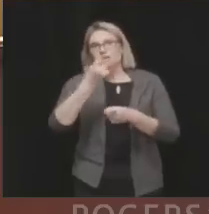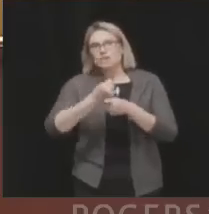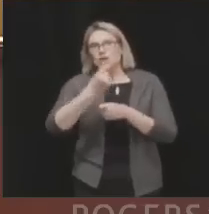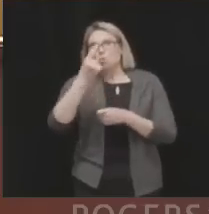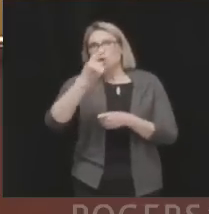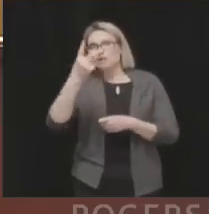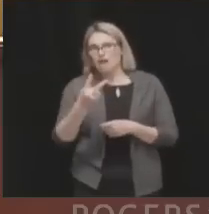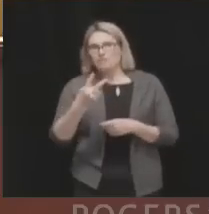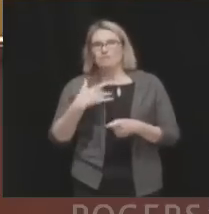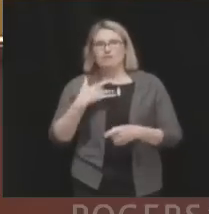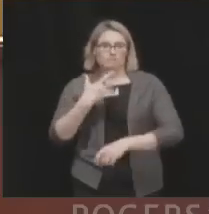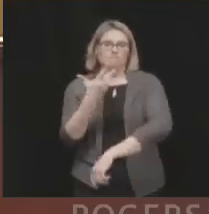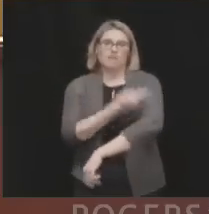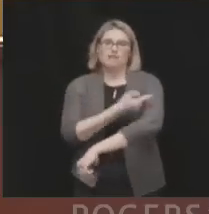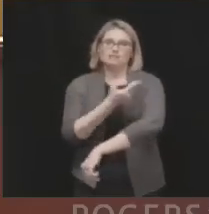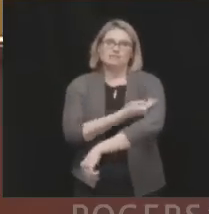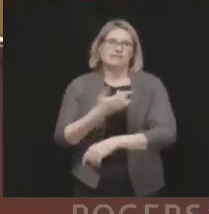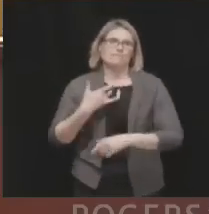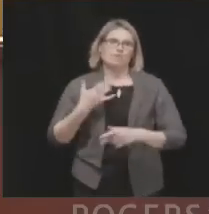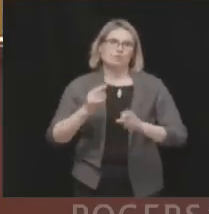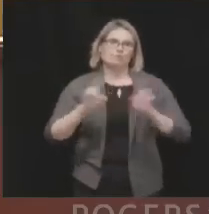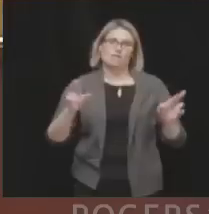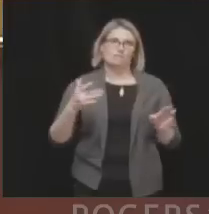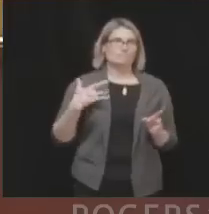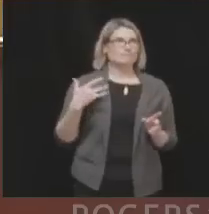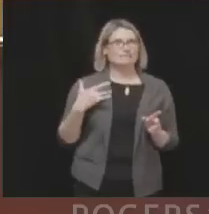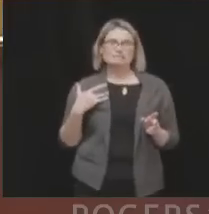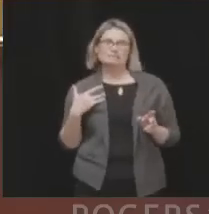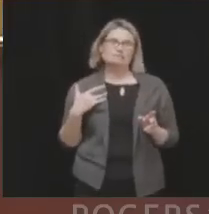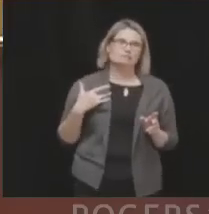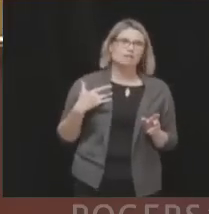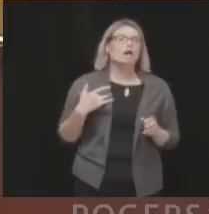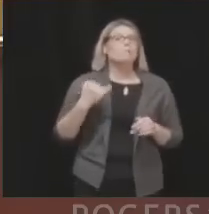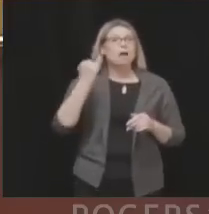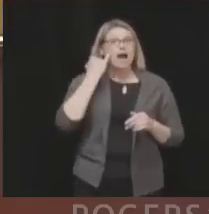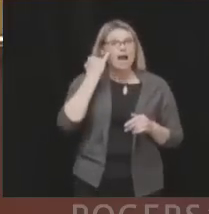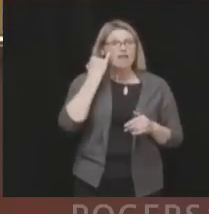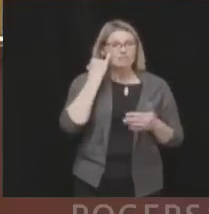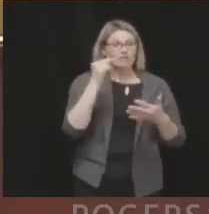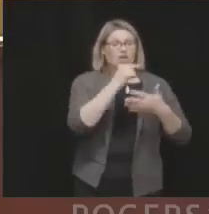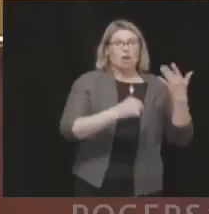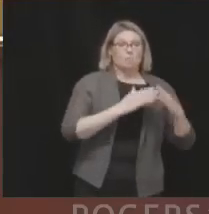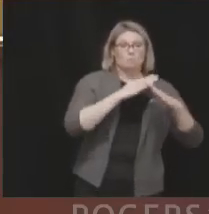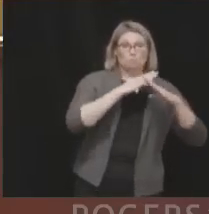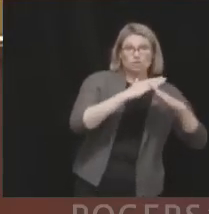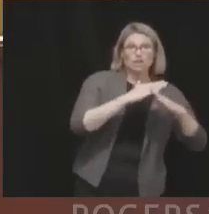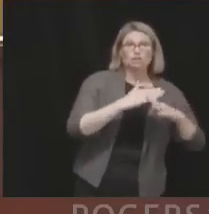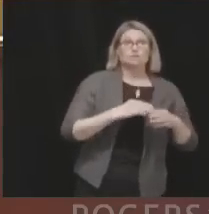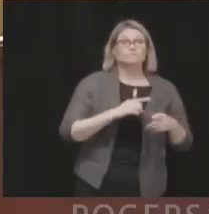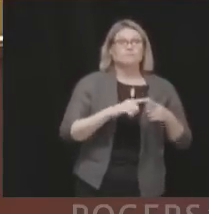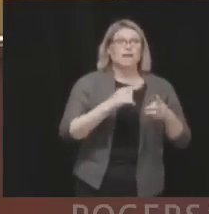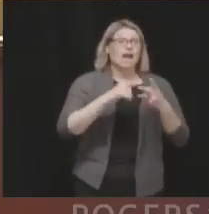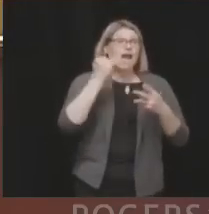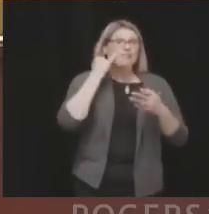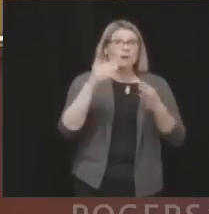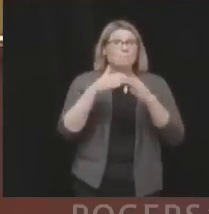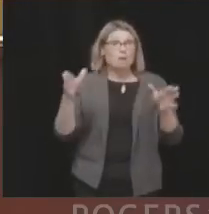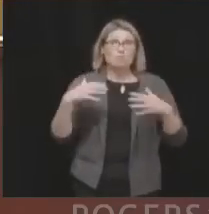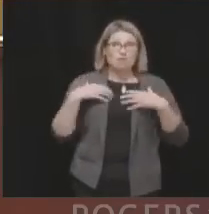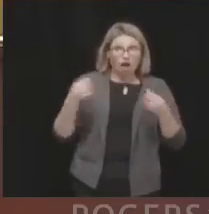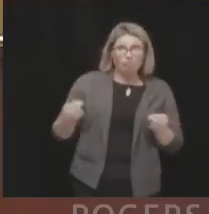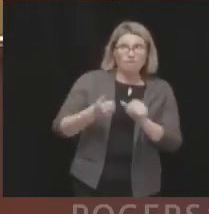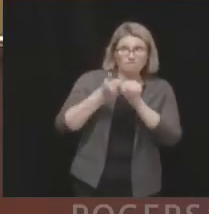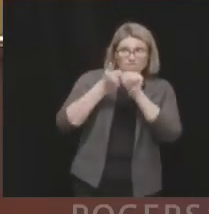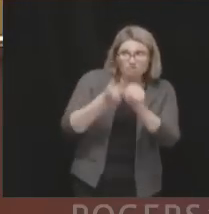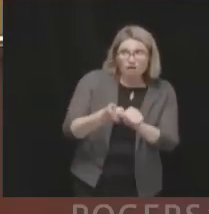have different equipment, have different sporting events or events that can meet the requirements, you know, maybe that timeline can